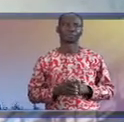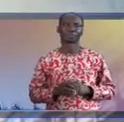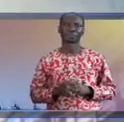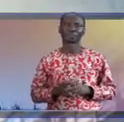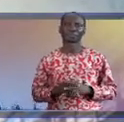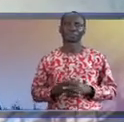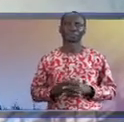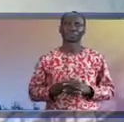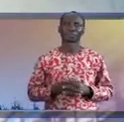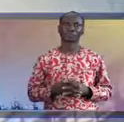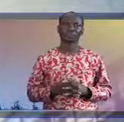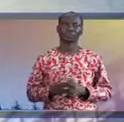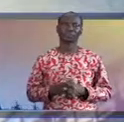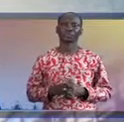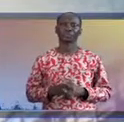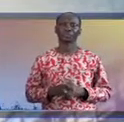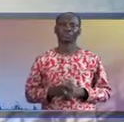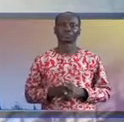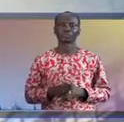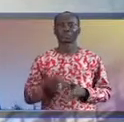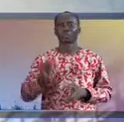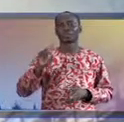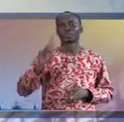1 through 4. Here we go.